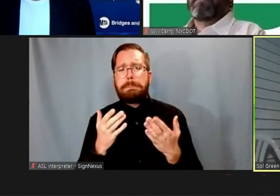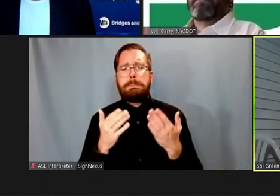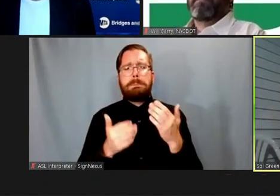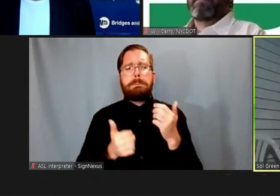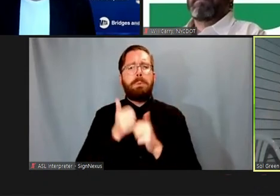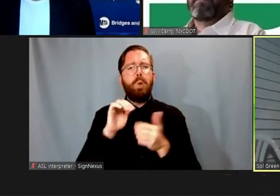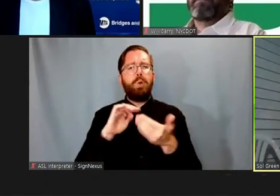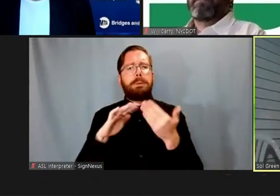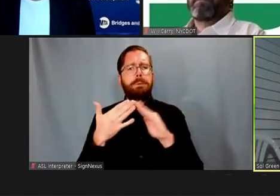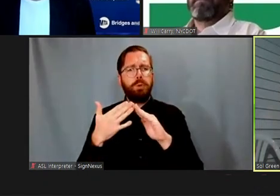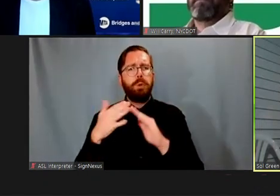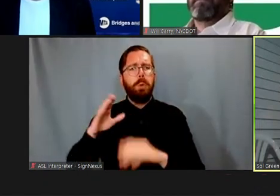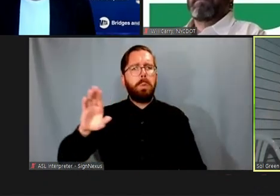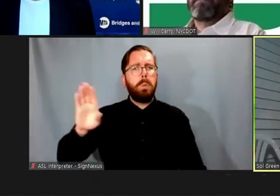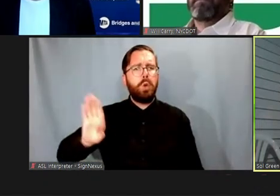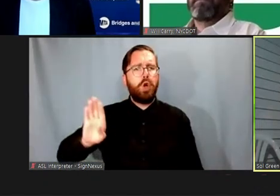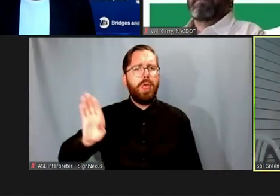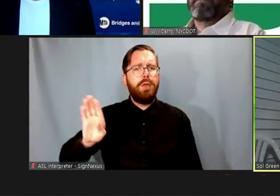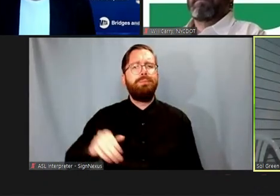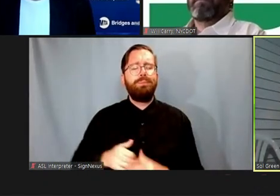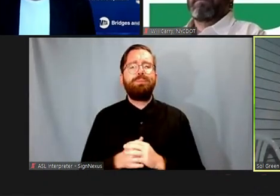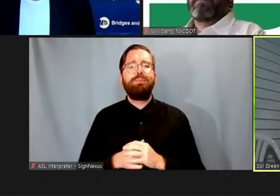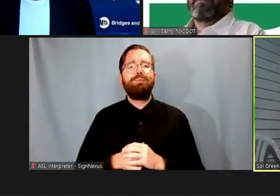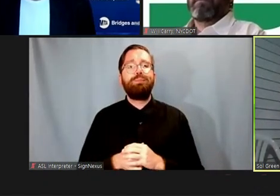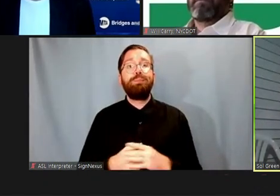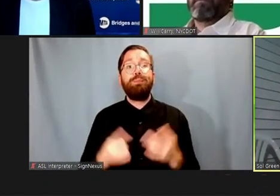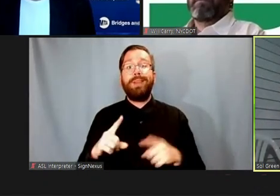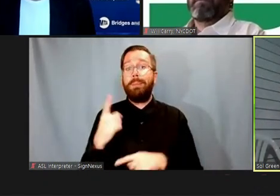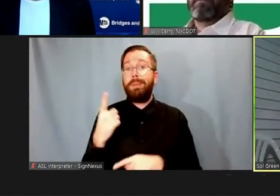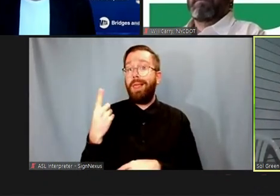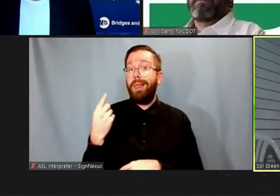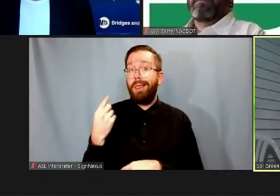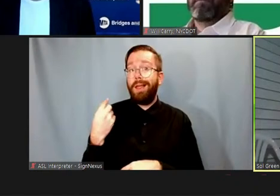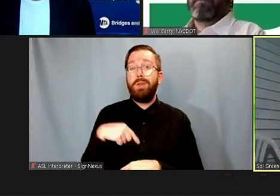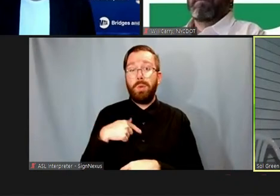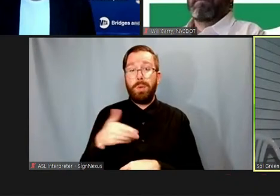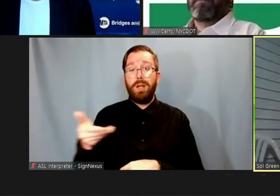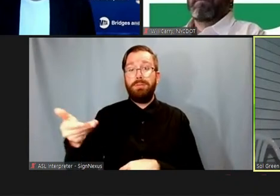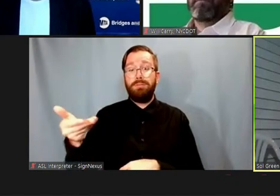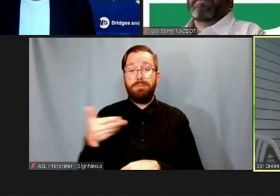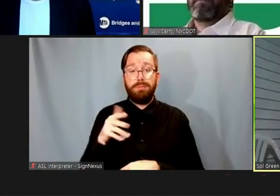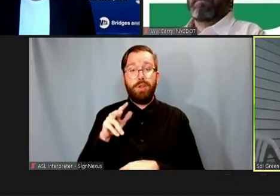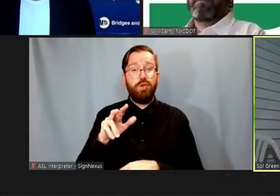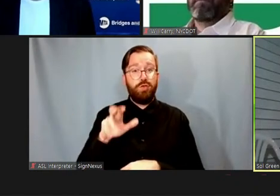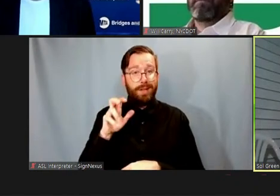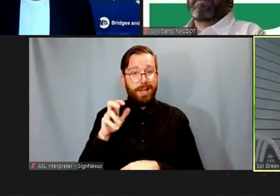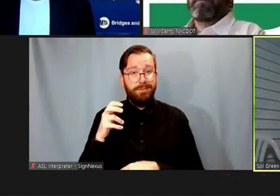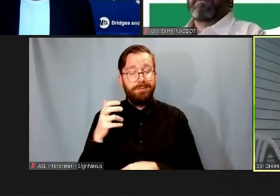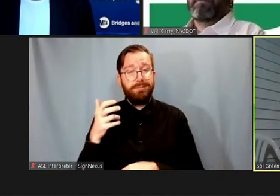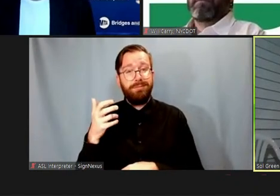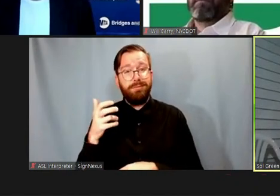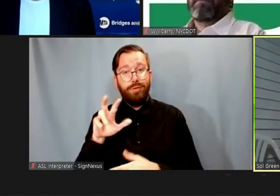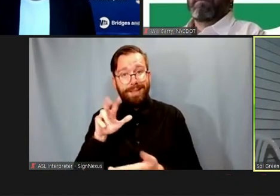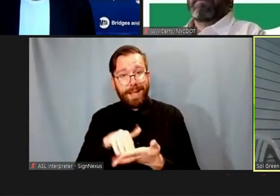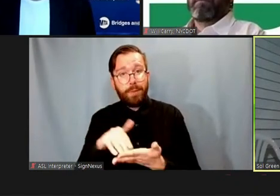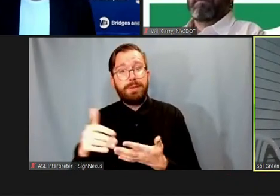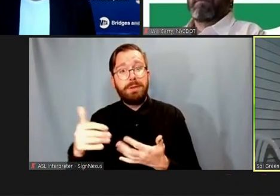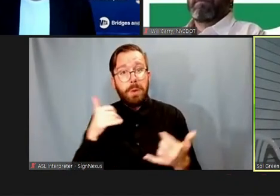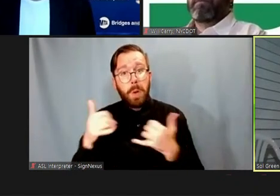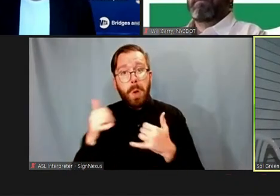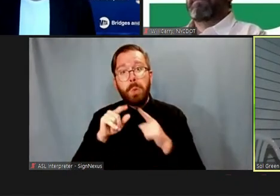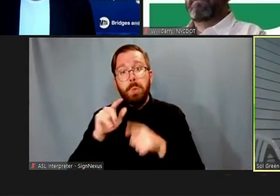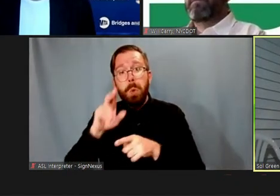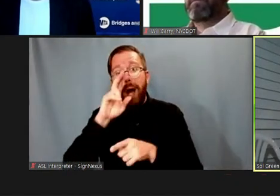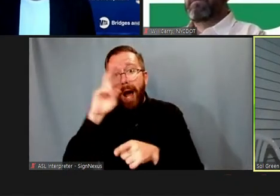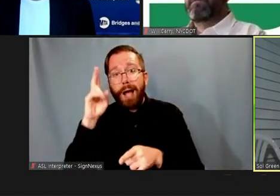williamsburg last year we serviced 43 000 calls of taking people to hospitals and doctor appointments